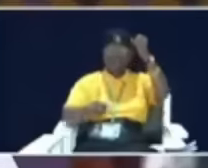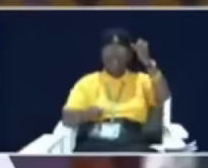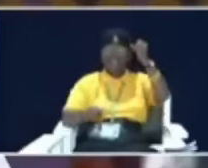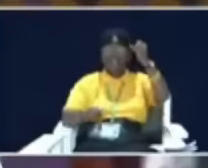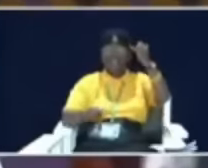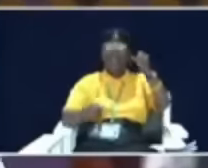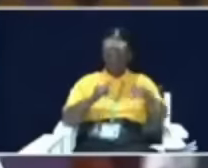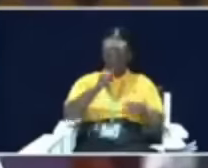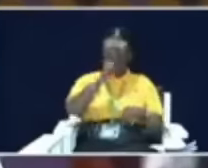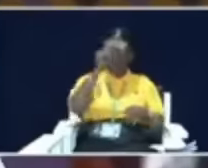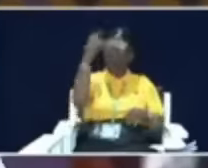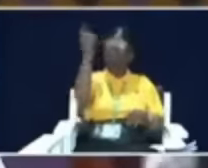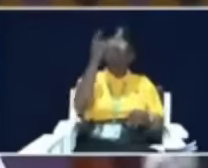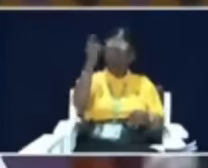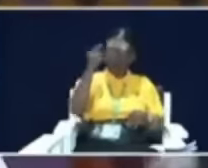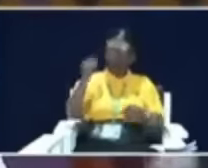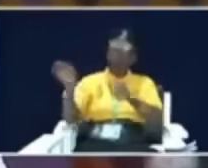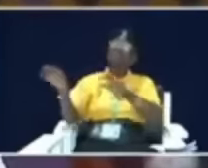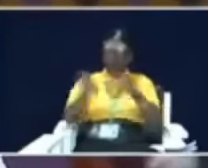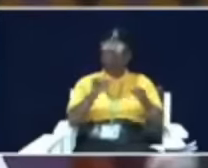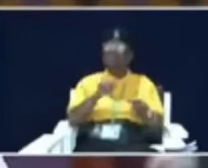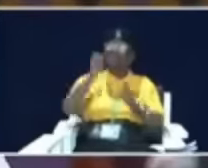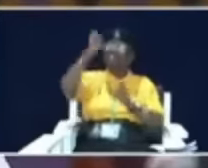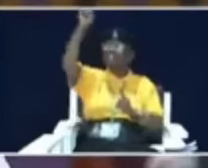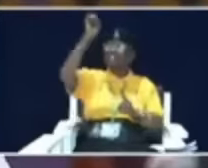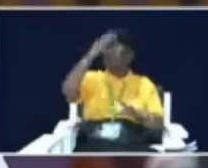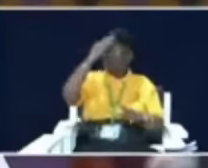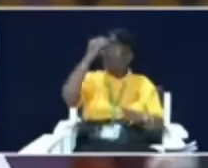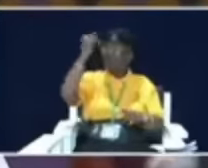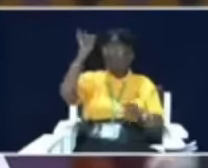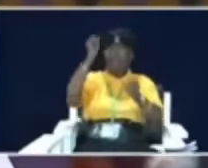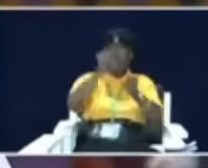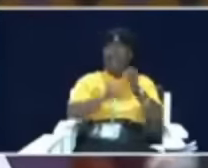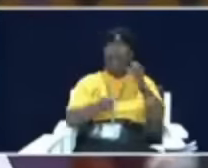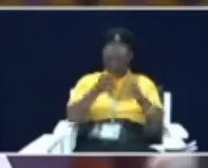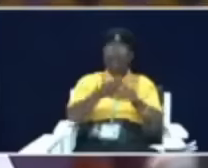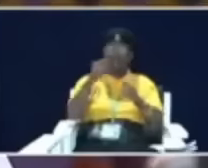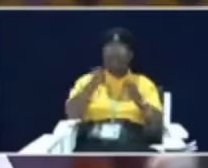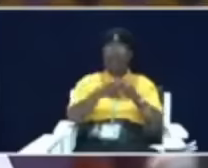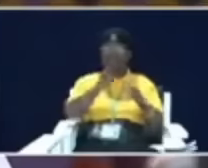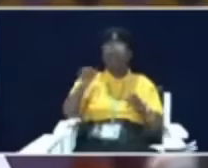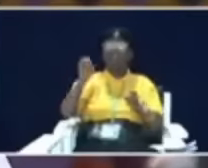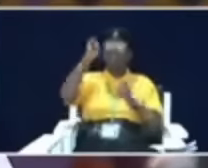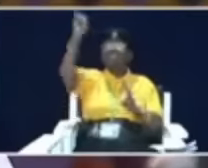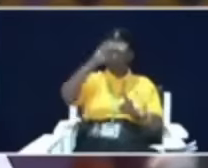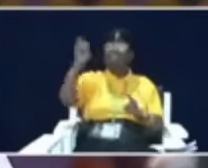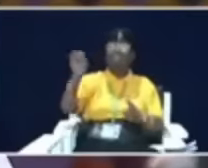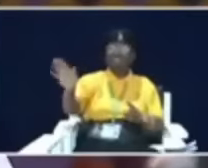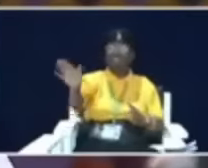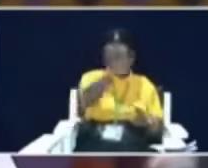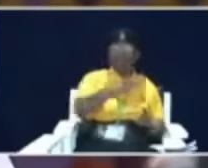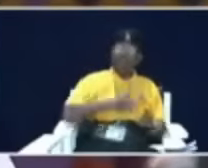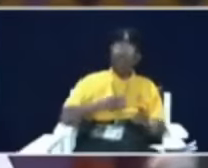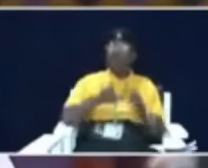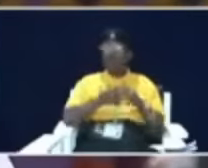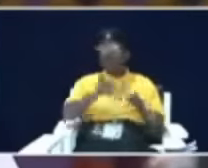Not only does he know the end from the beginning, he is your beginning, and